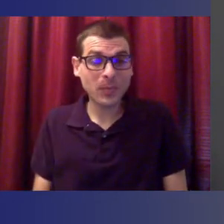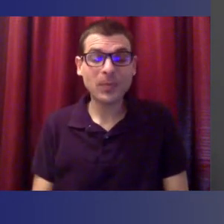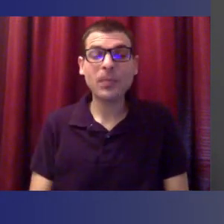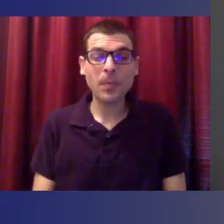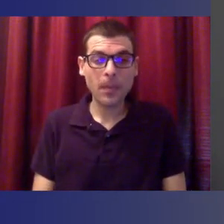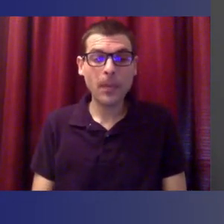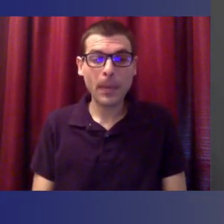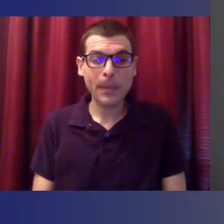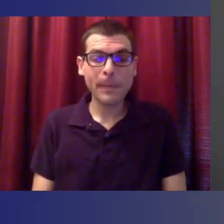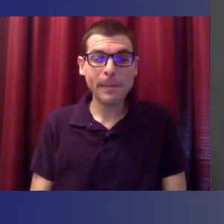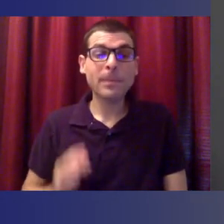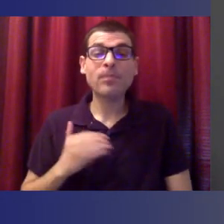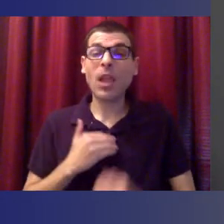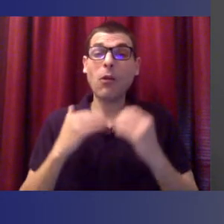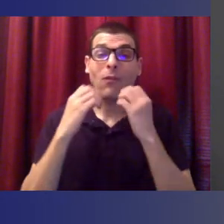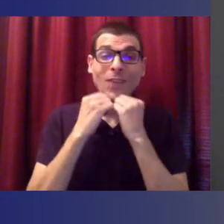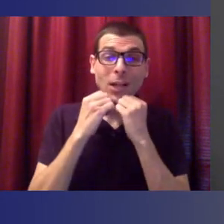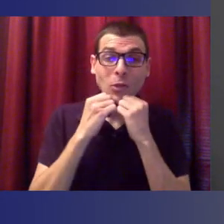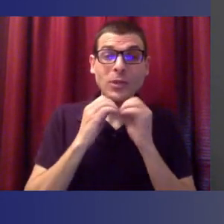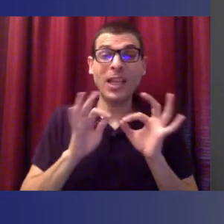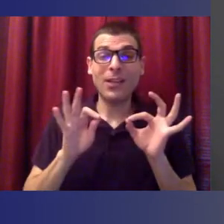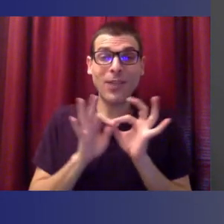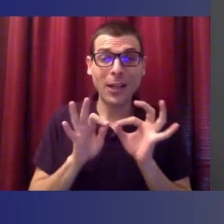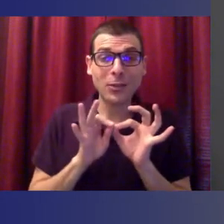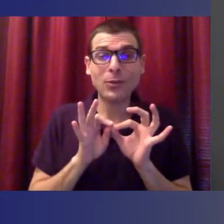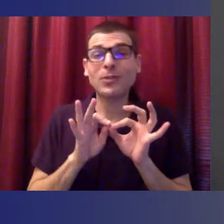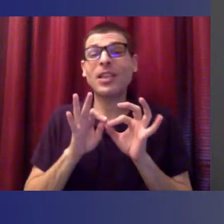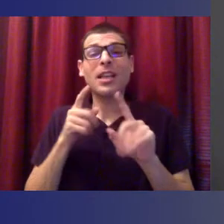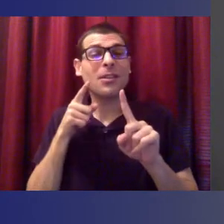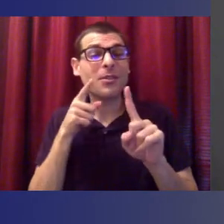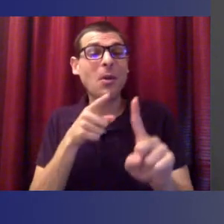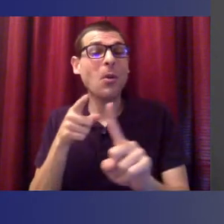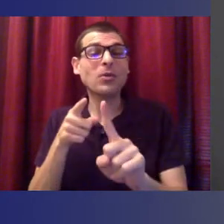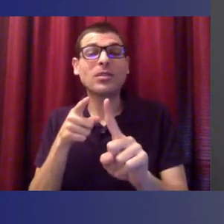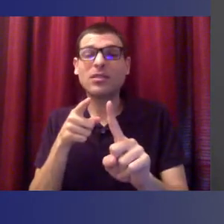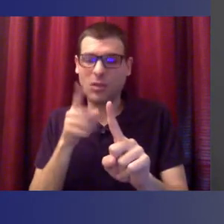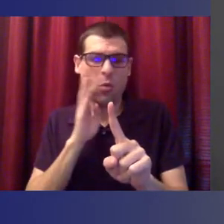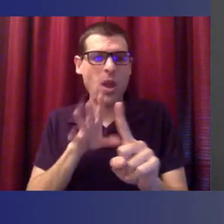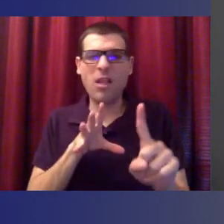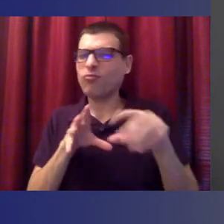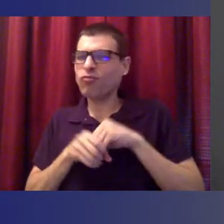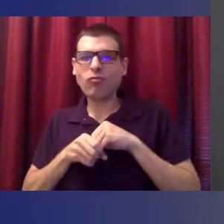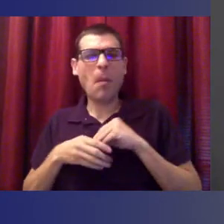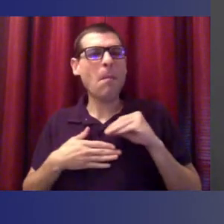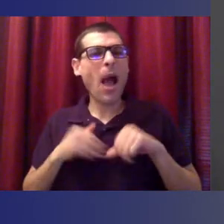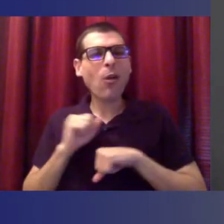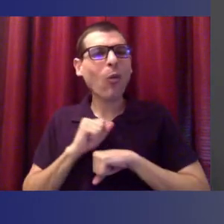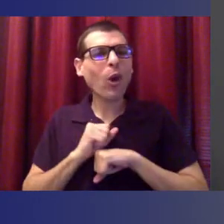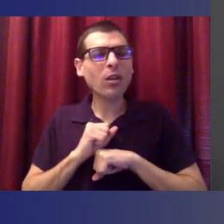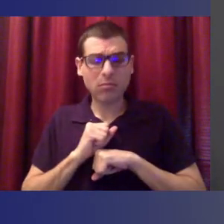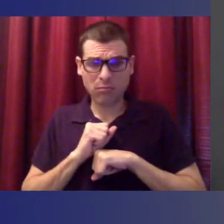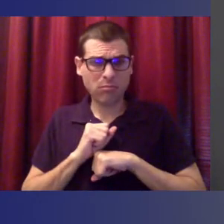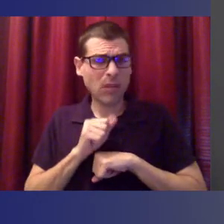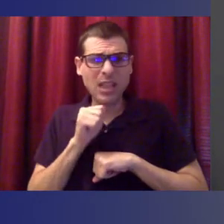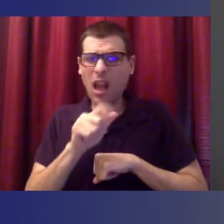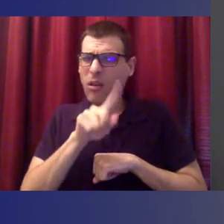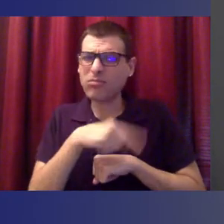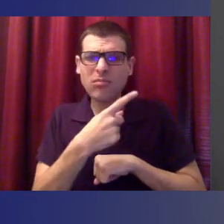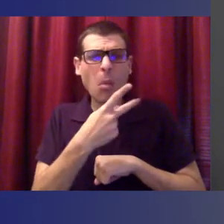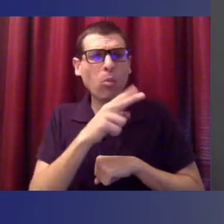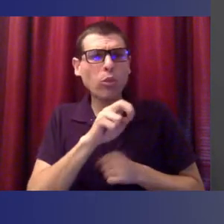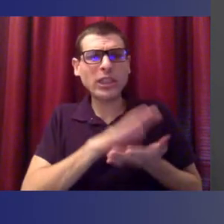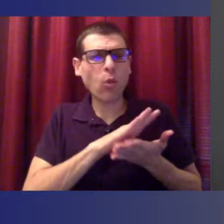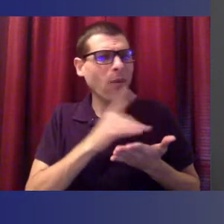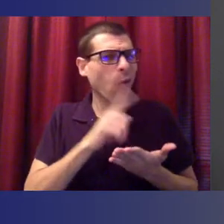community-centered process of Preschool for All is reflected in the work I do on the other critical issues facing our community: public